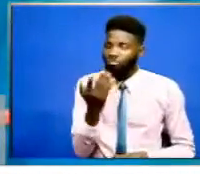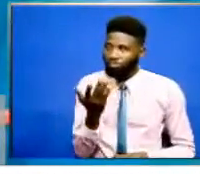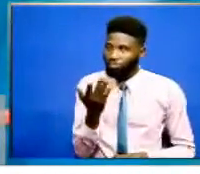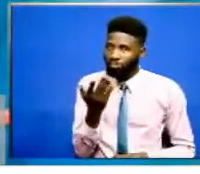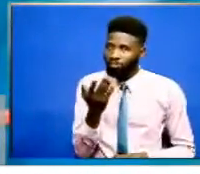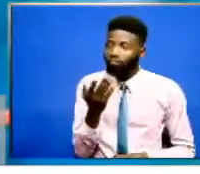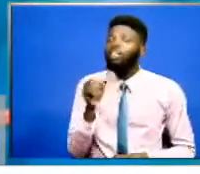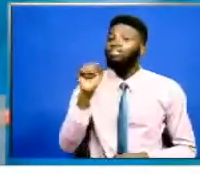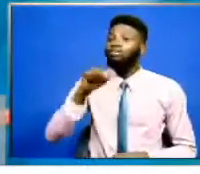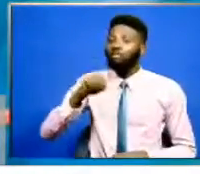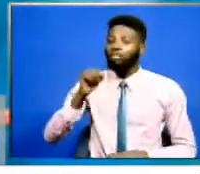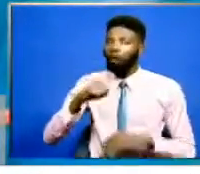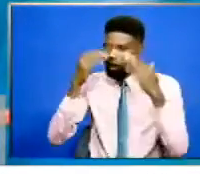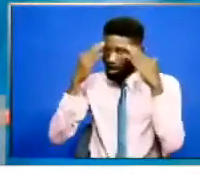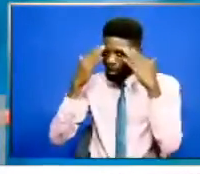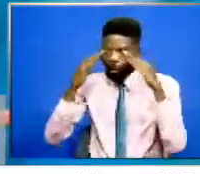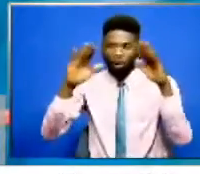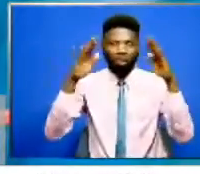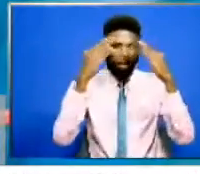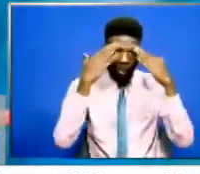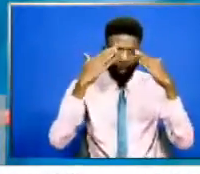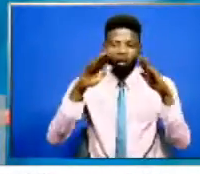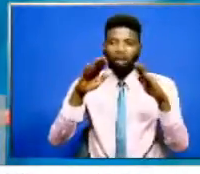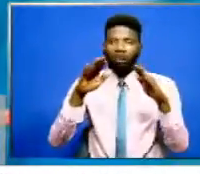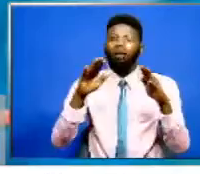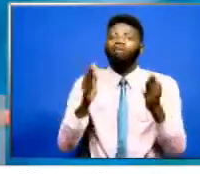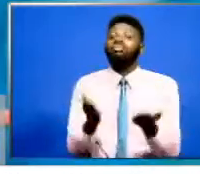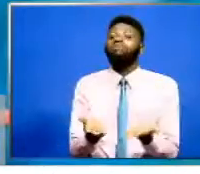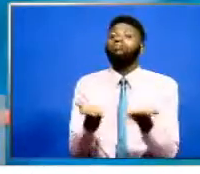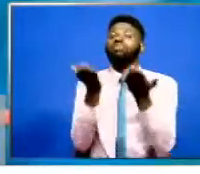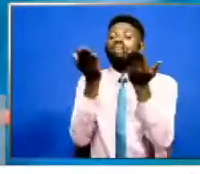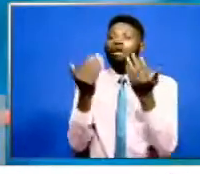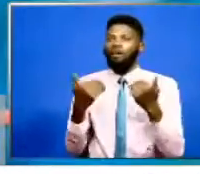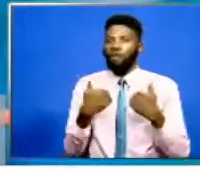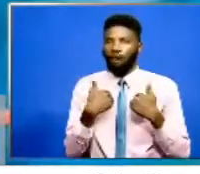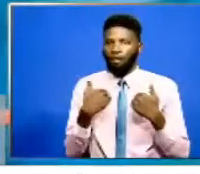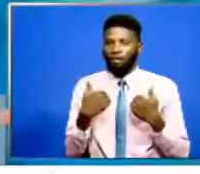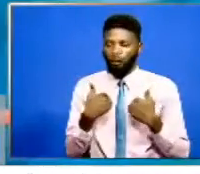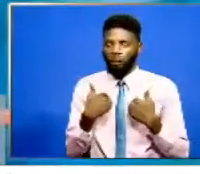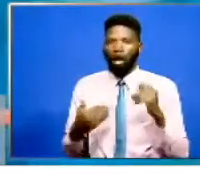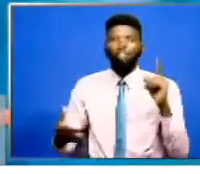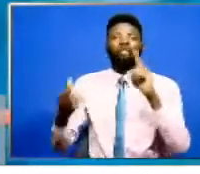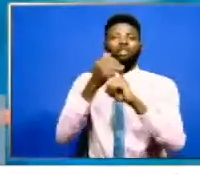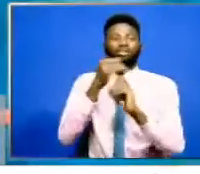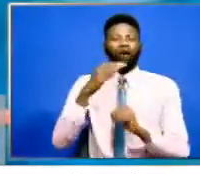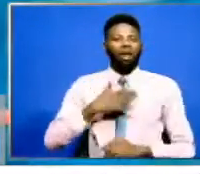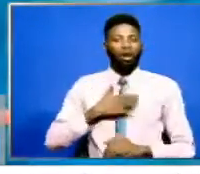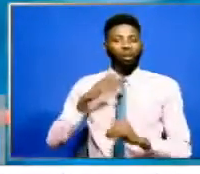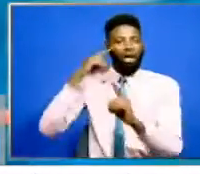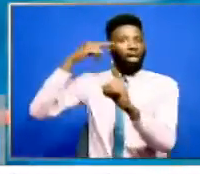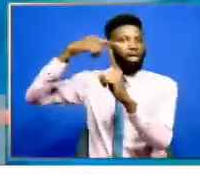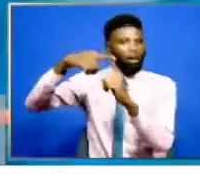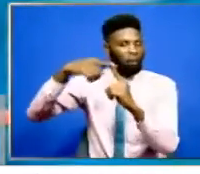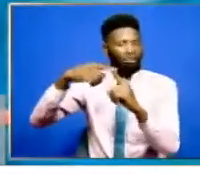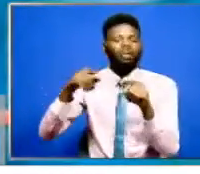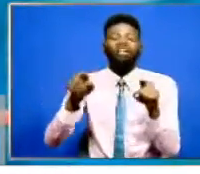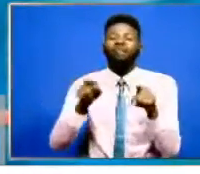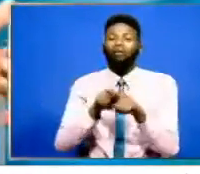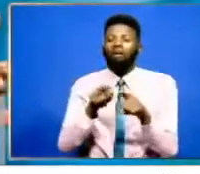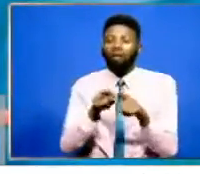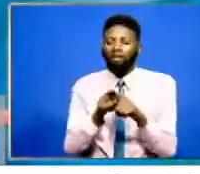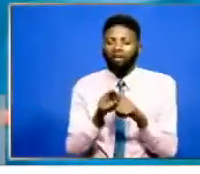this awareness raising has reached the level we want it to be. And so that, you know,